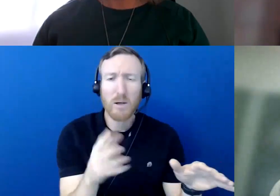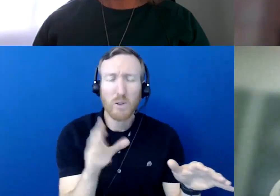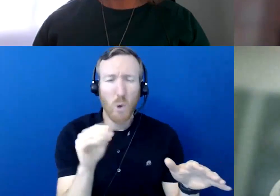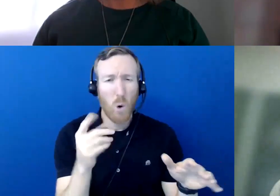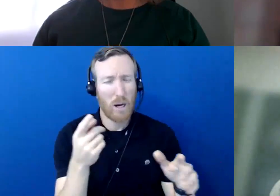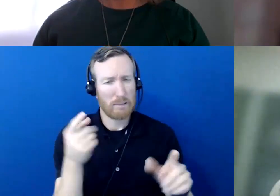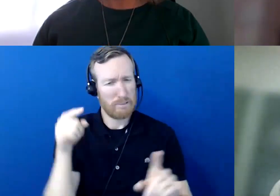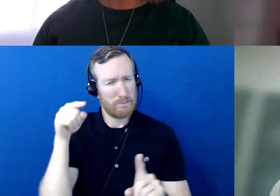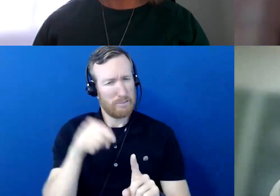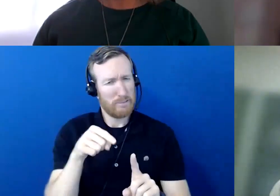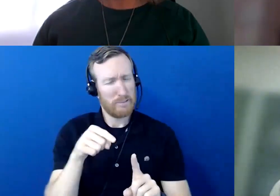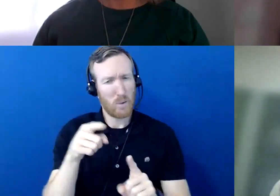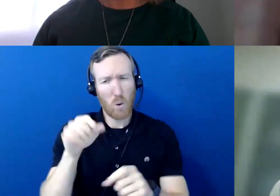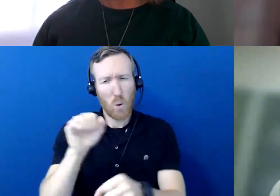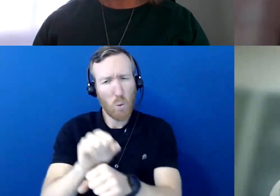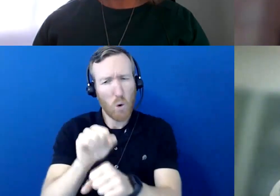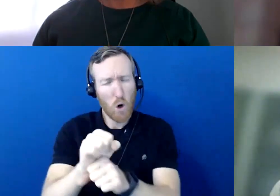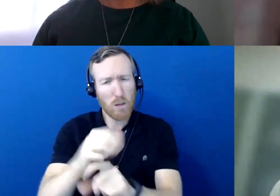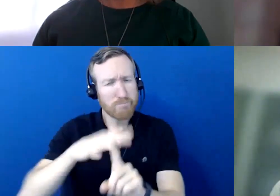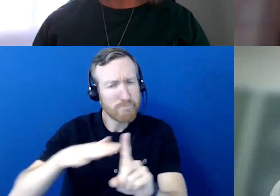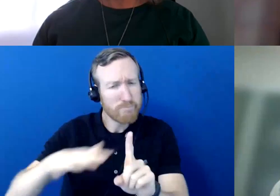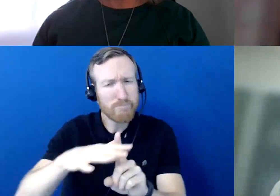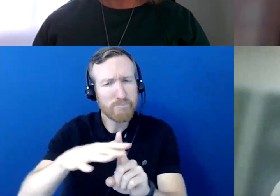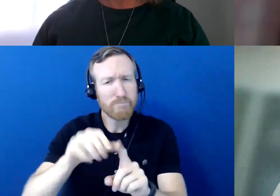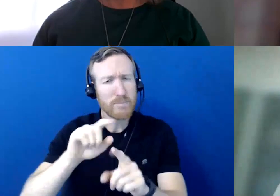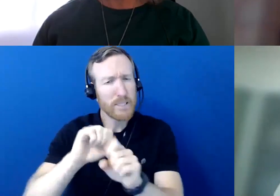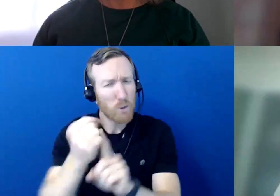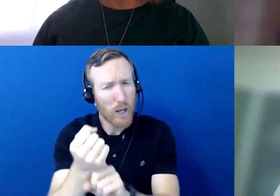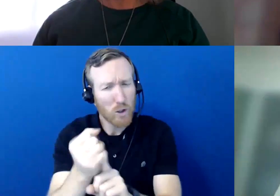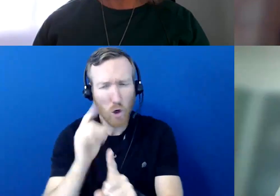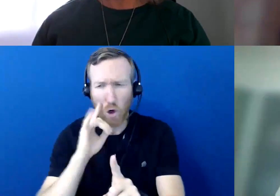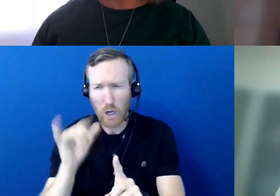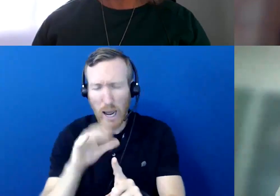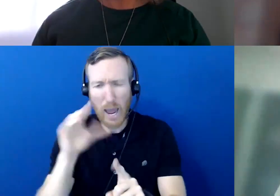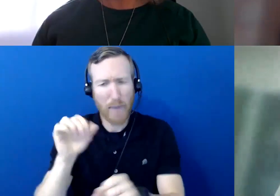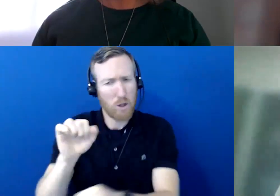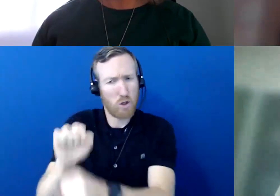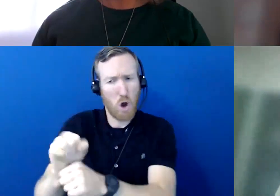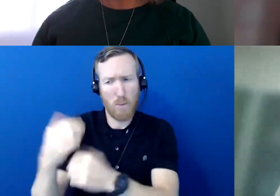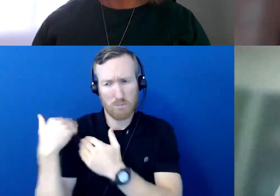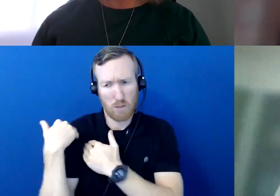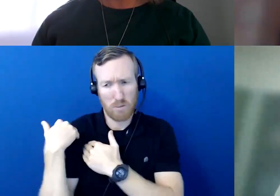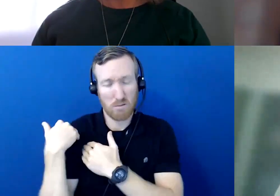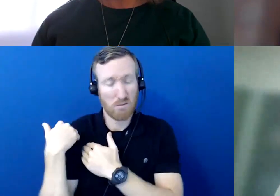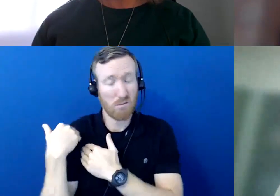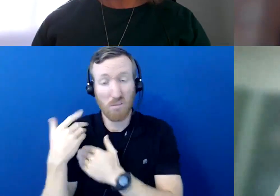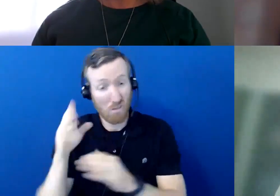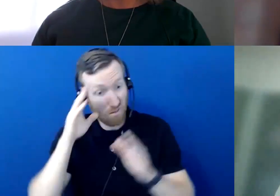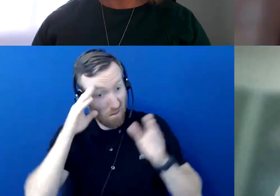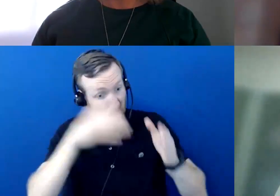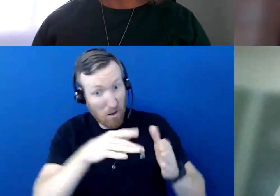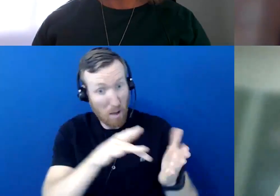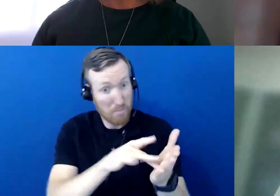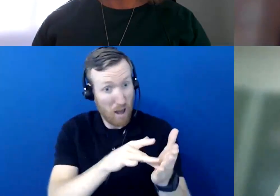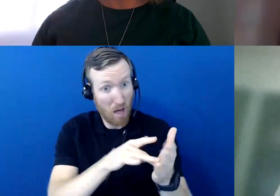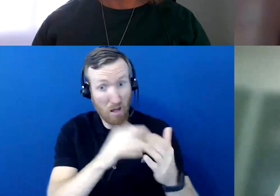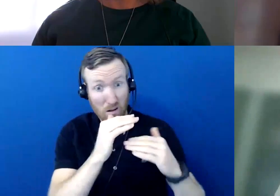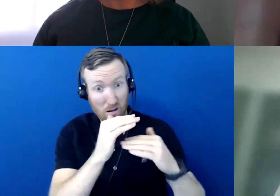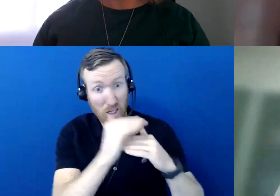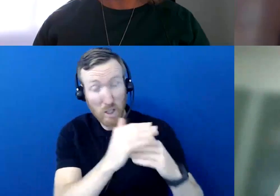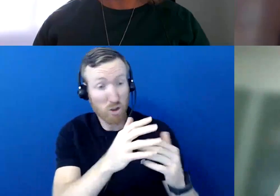work situation and the job responsibilities. It isn't about the medical condition. It isn't about